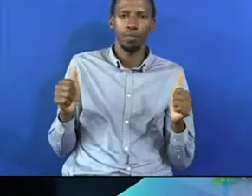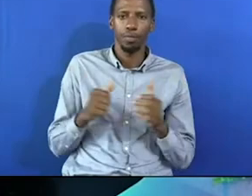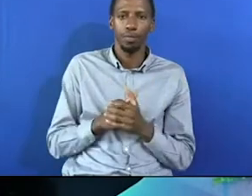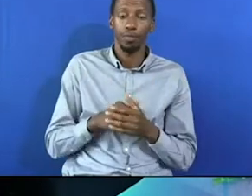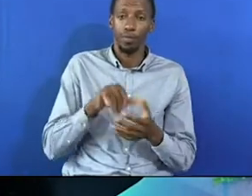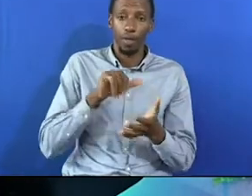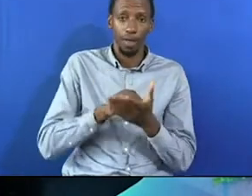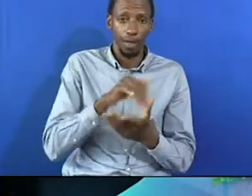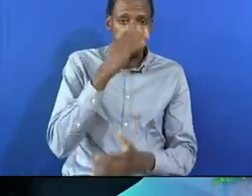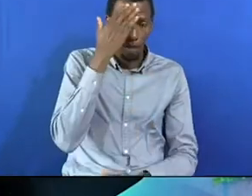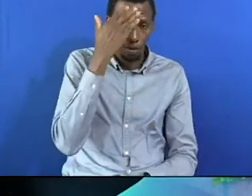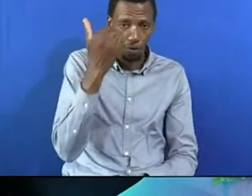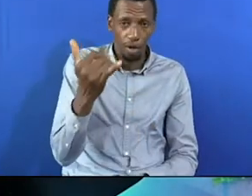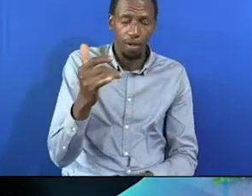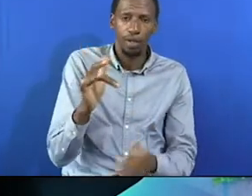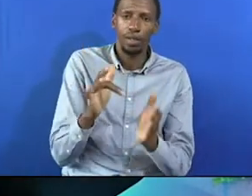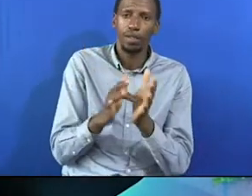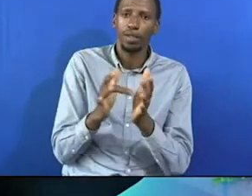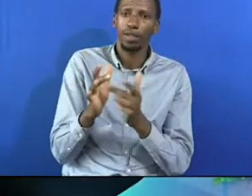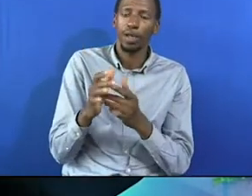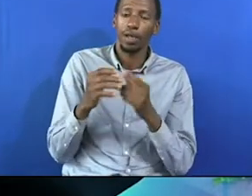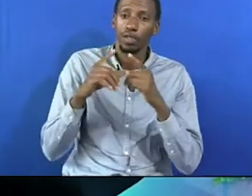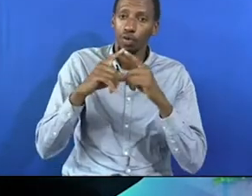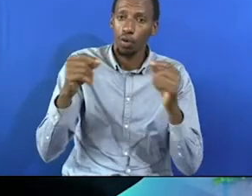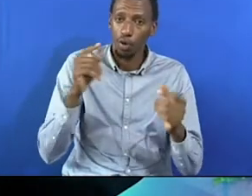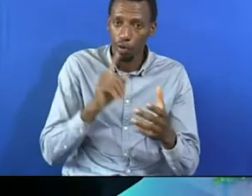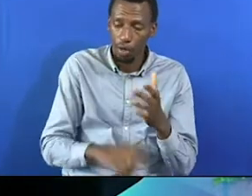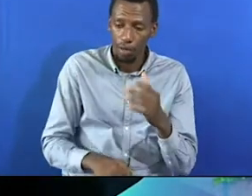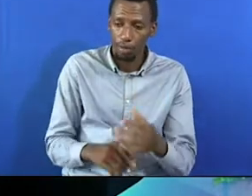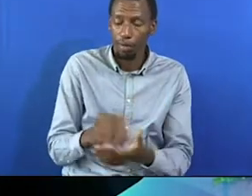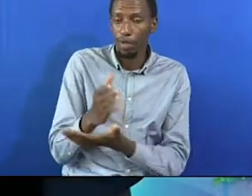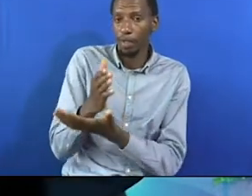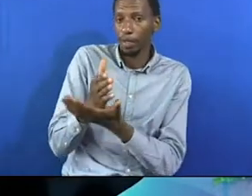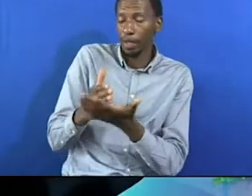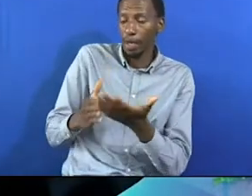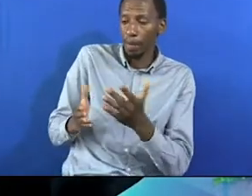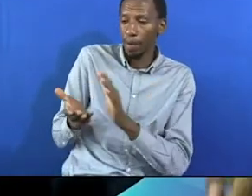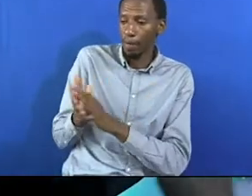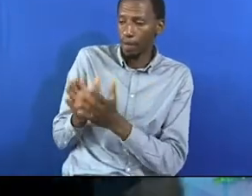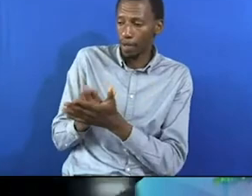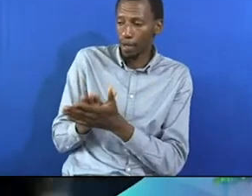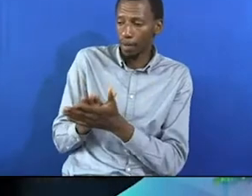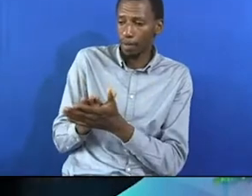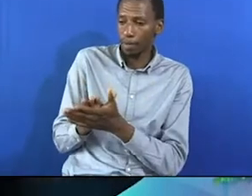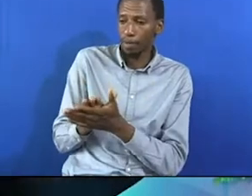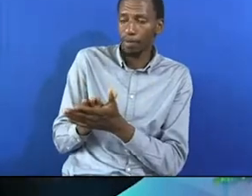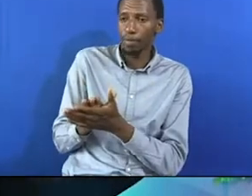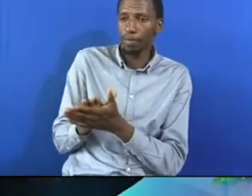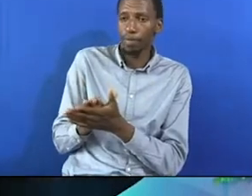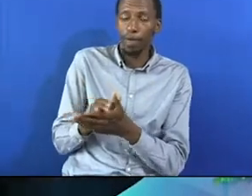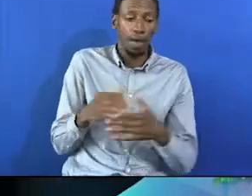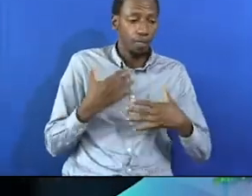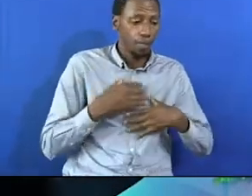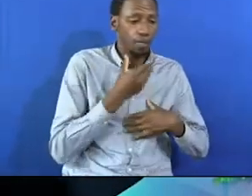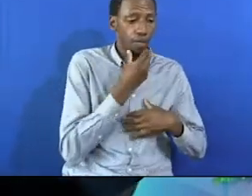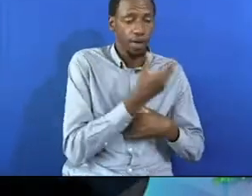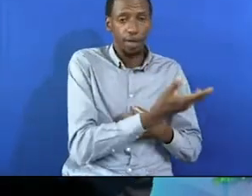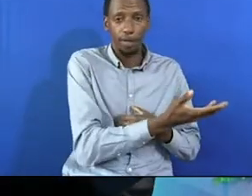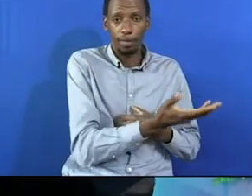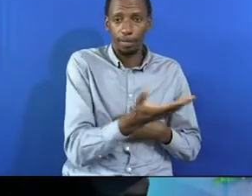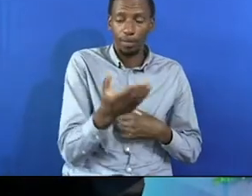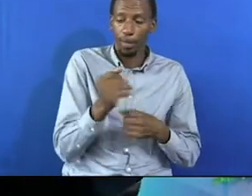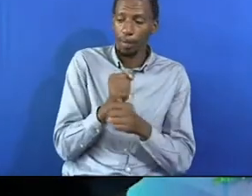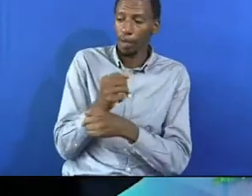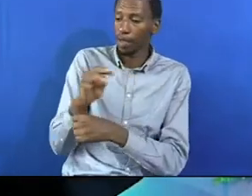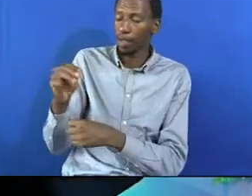That's why Jesus said, some have been made eunuchs by men. And you know it's possible you are seated